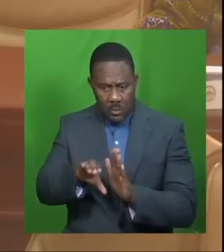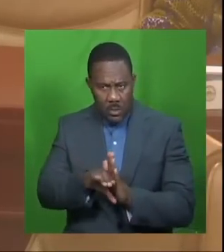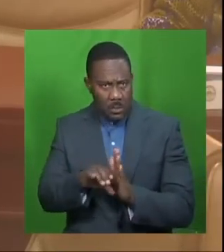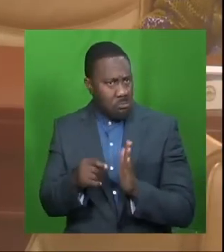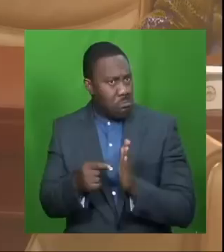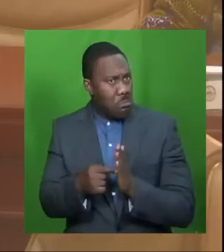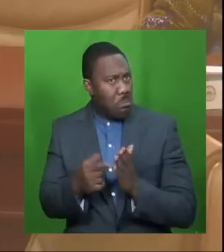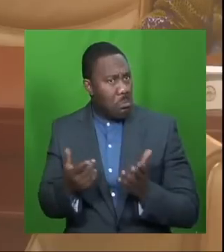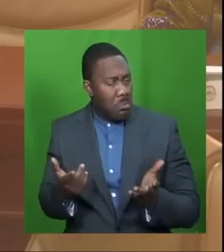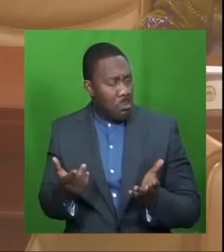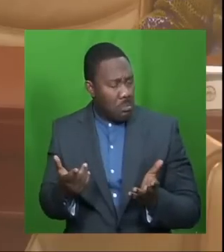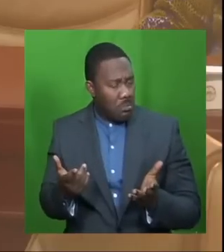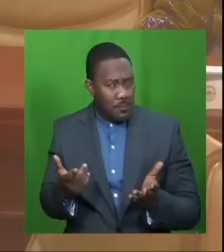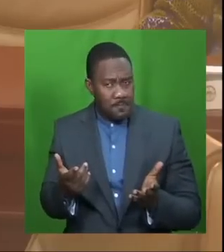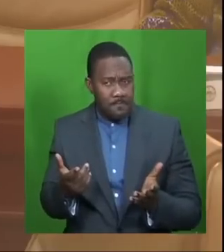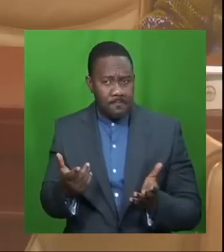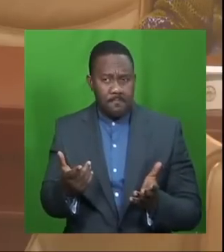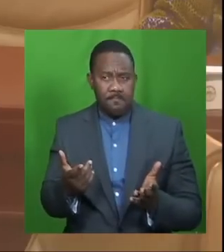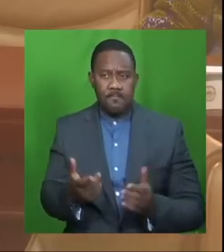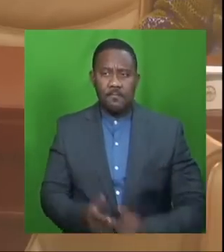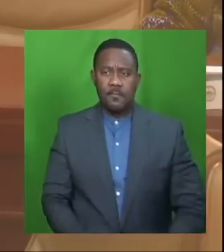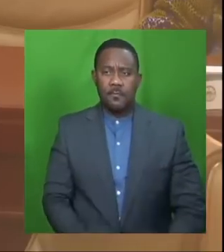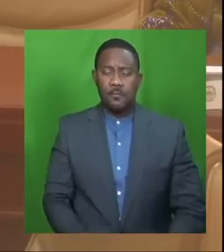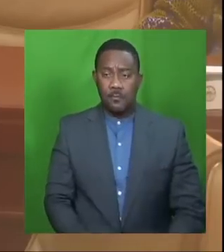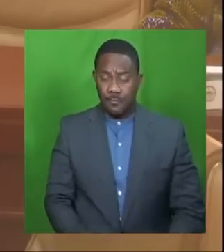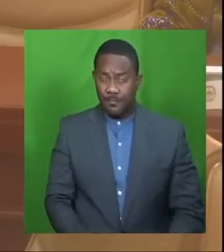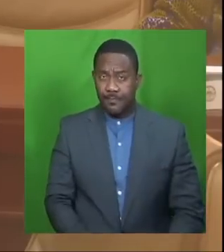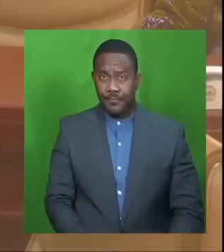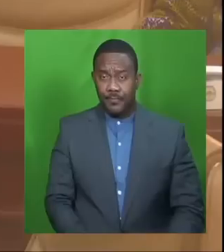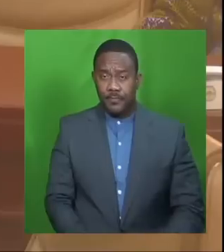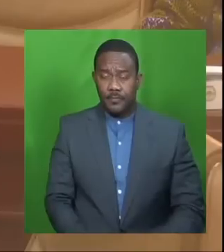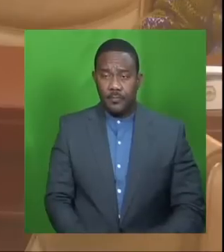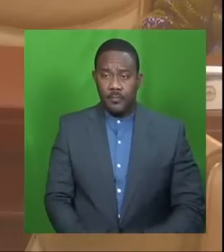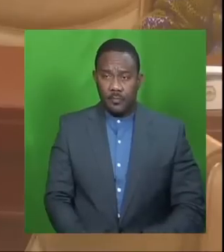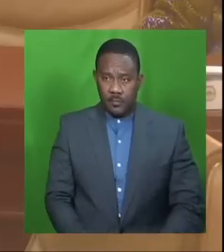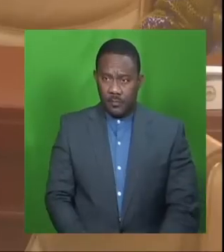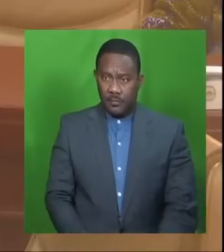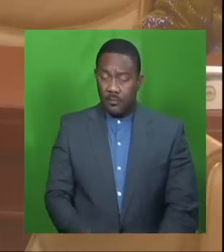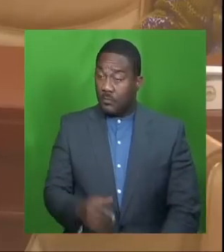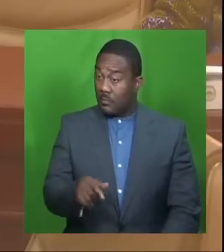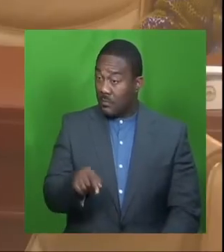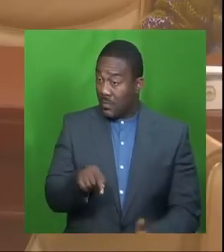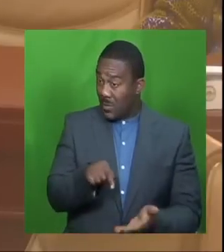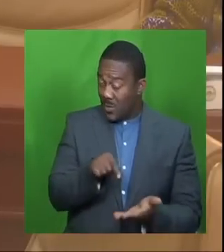Parliament. So this is one of the things I found, and this exclusivity of